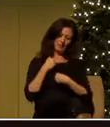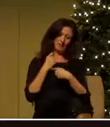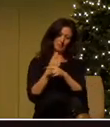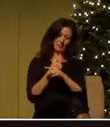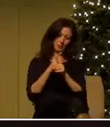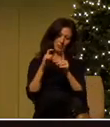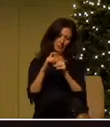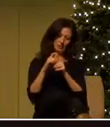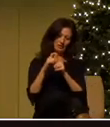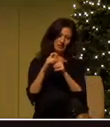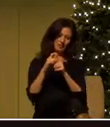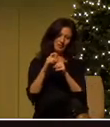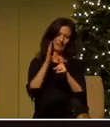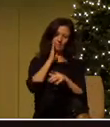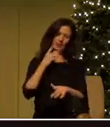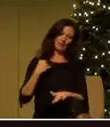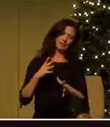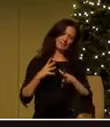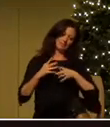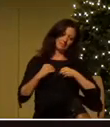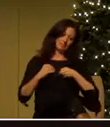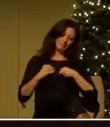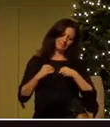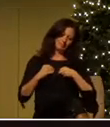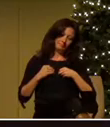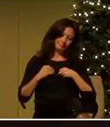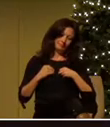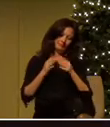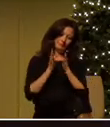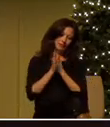pray that in Jesus' name. Amen.